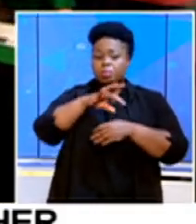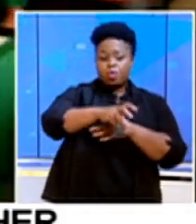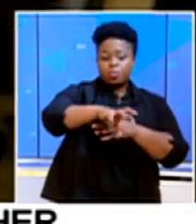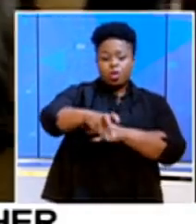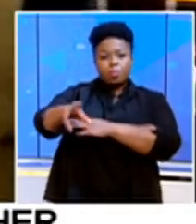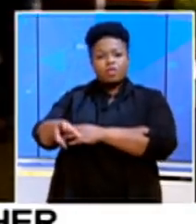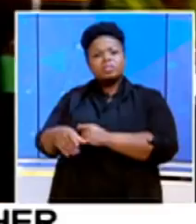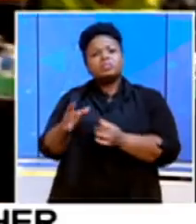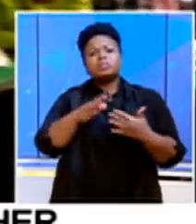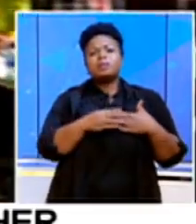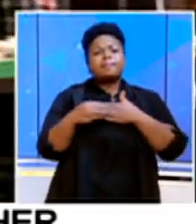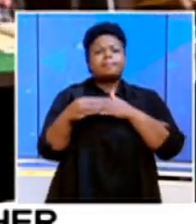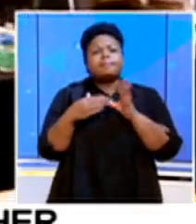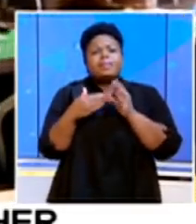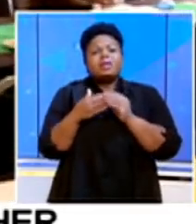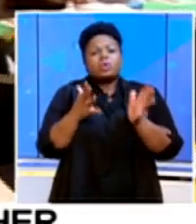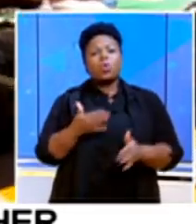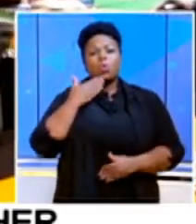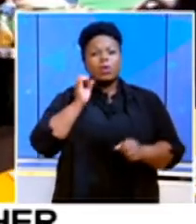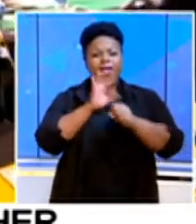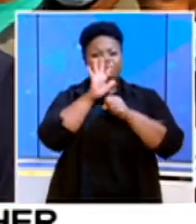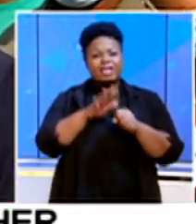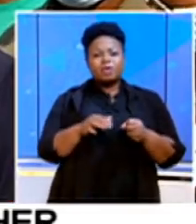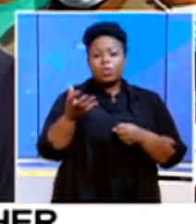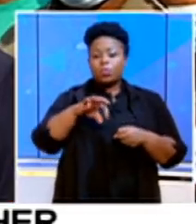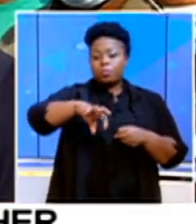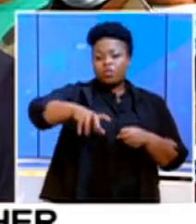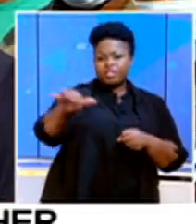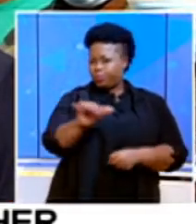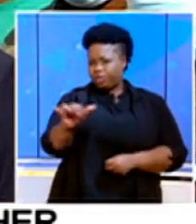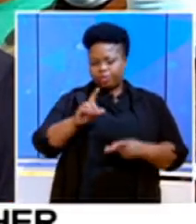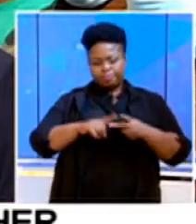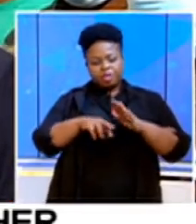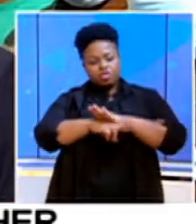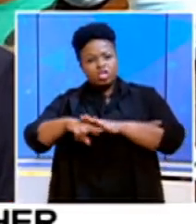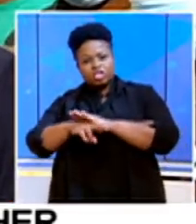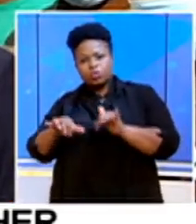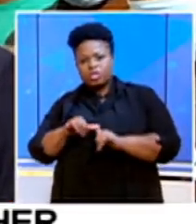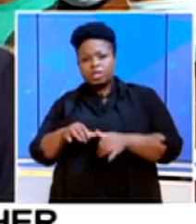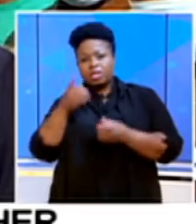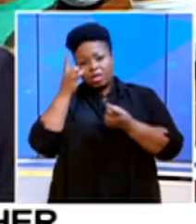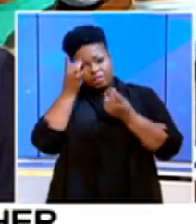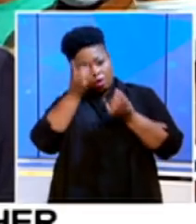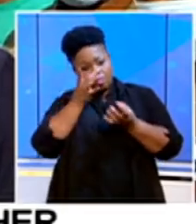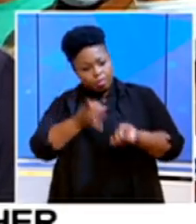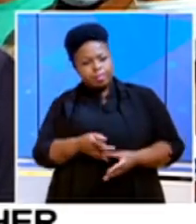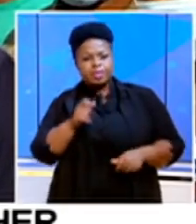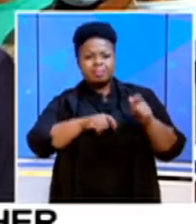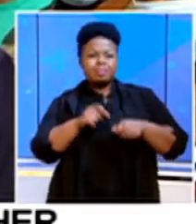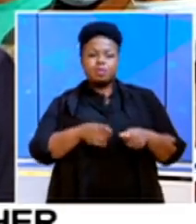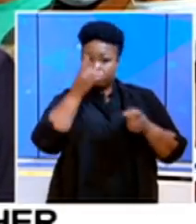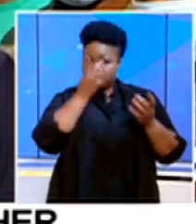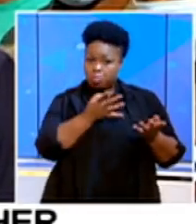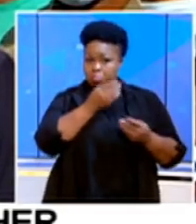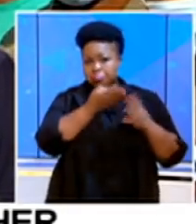these are the affected cadres in our region, and then those cadres would then be notified that